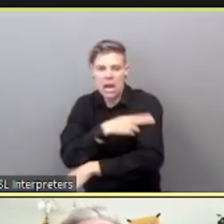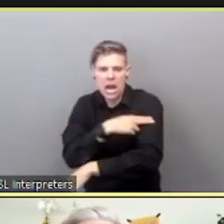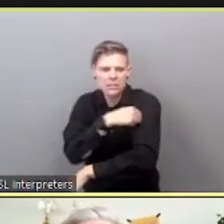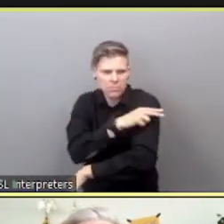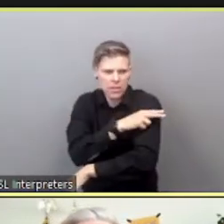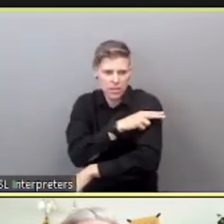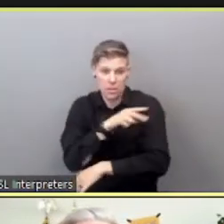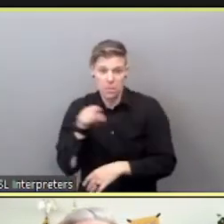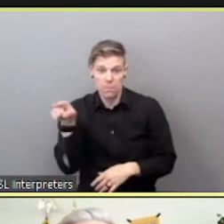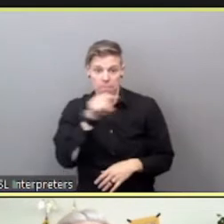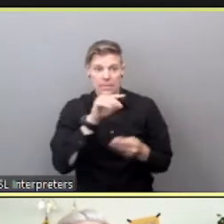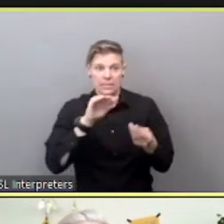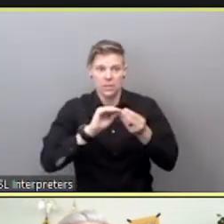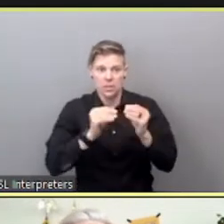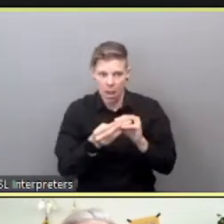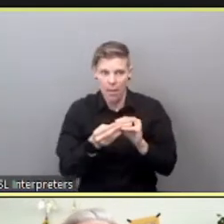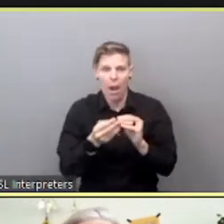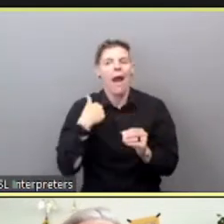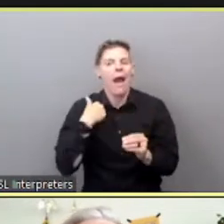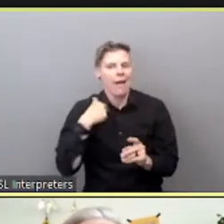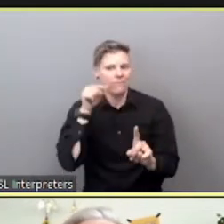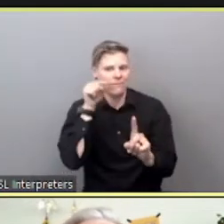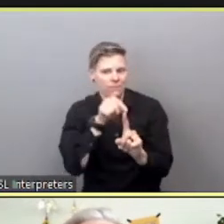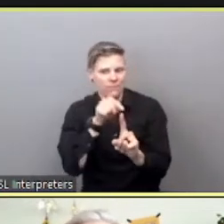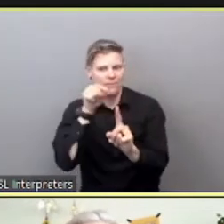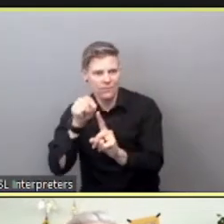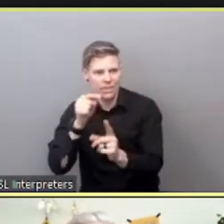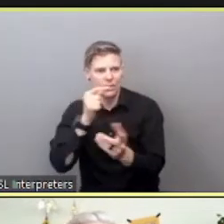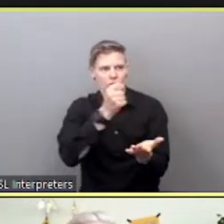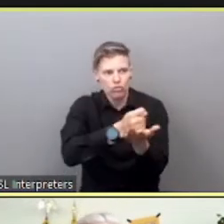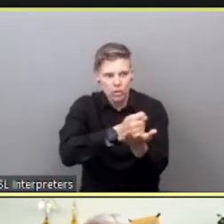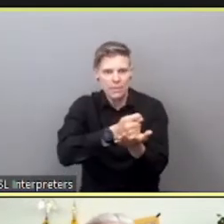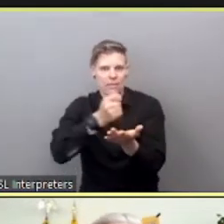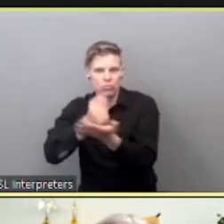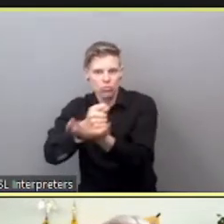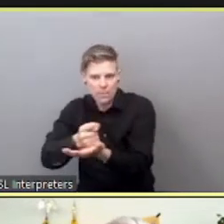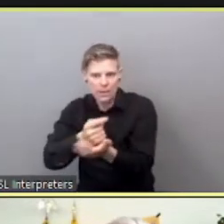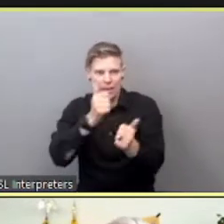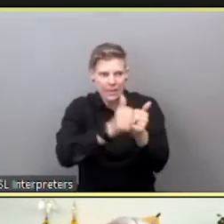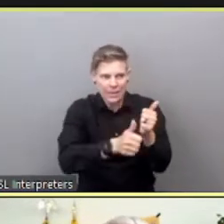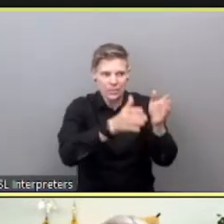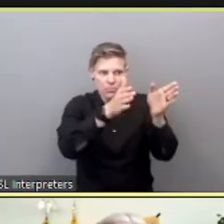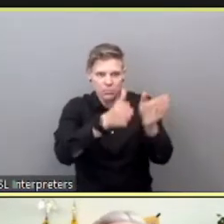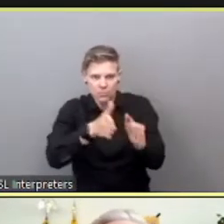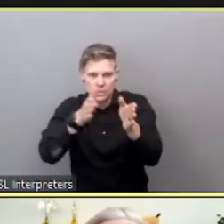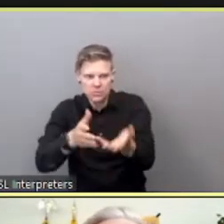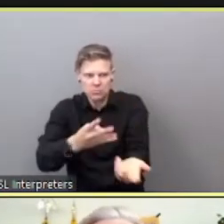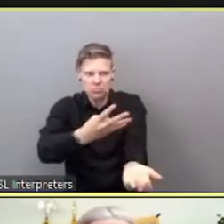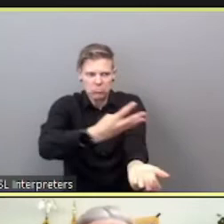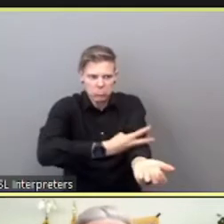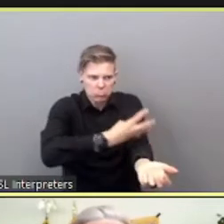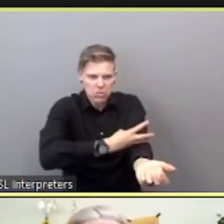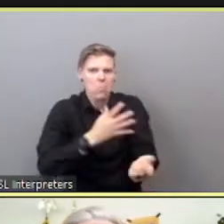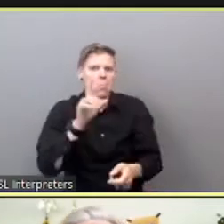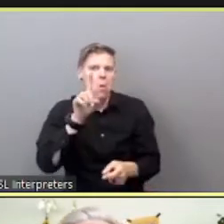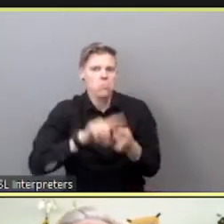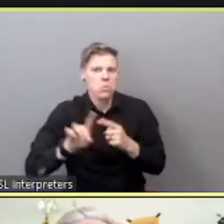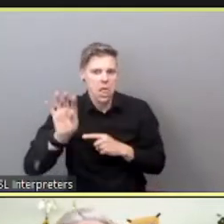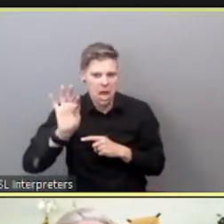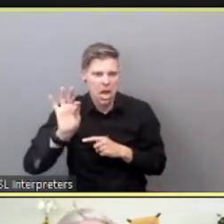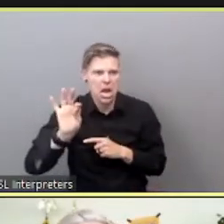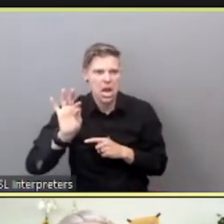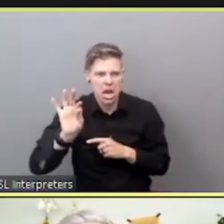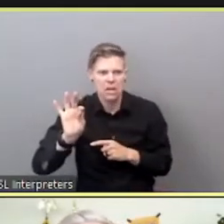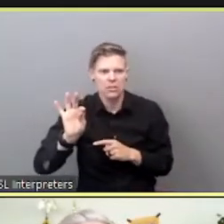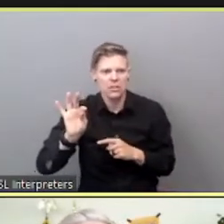it's either 5 or 9 overall treatments. So most folks in hospitals now are being treated with remdesivir. On the